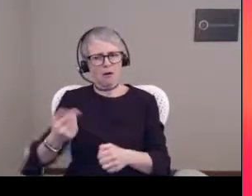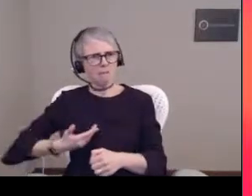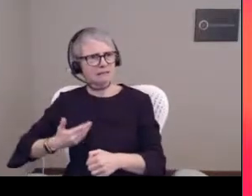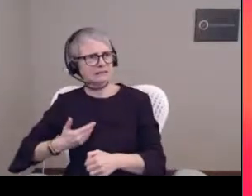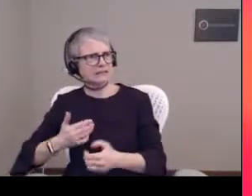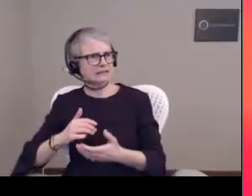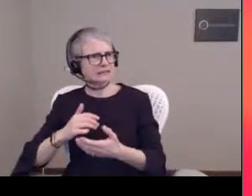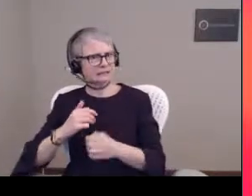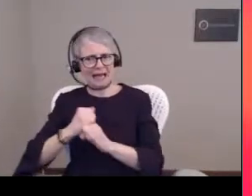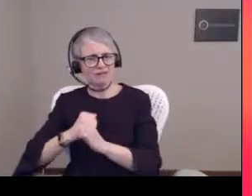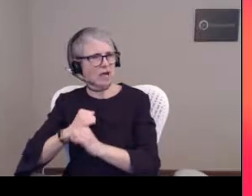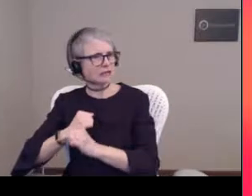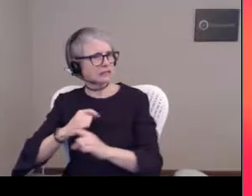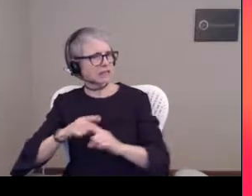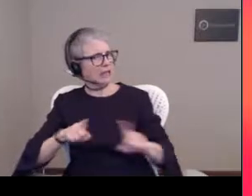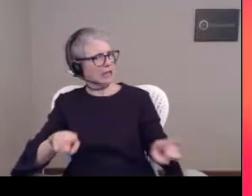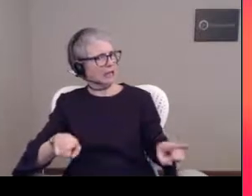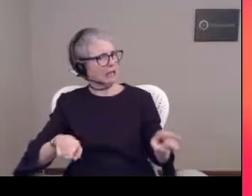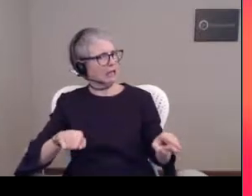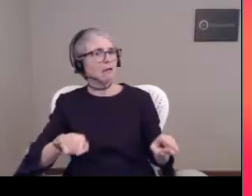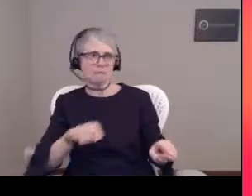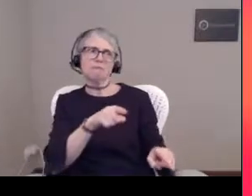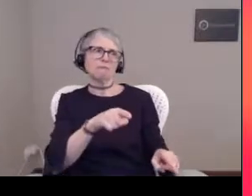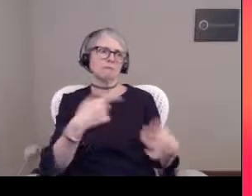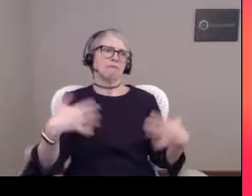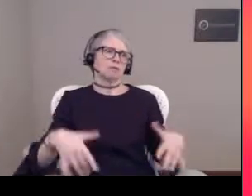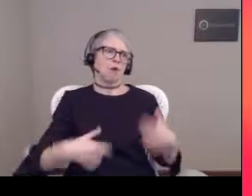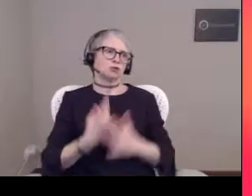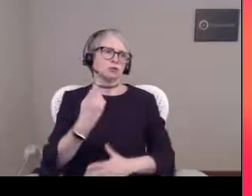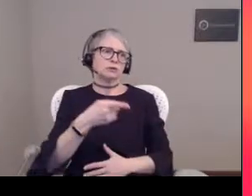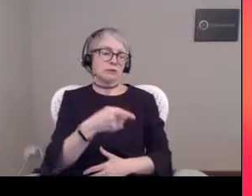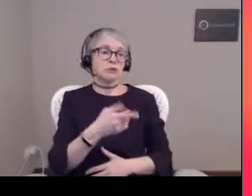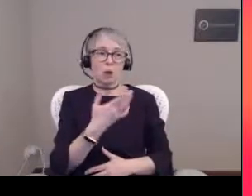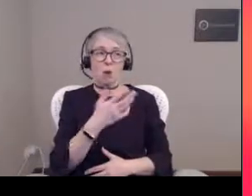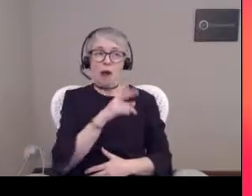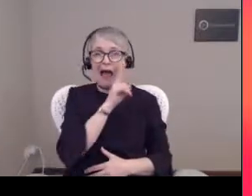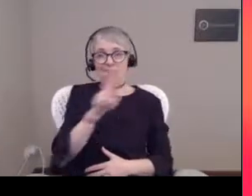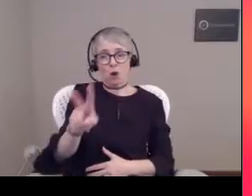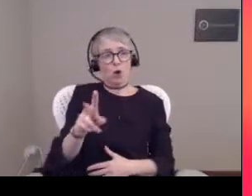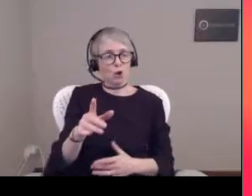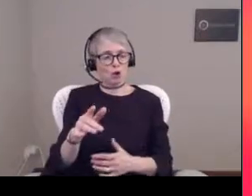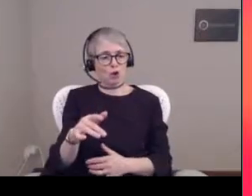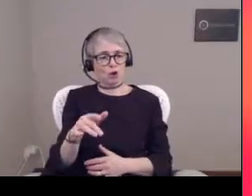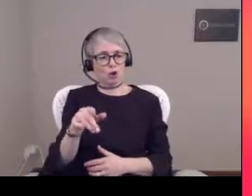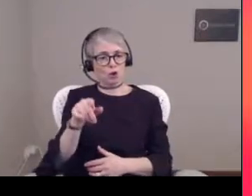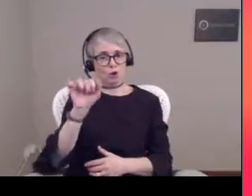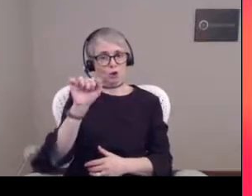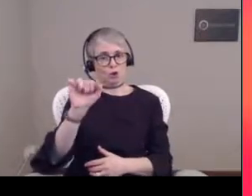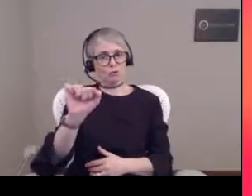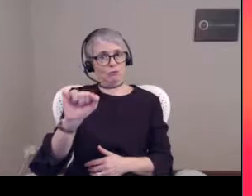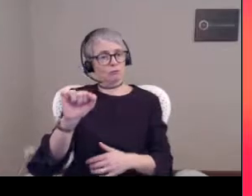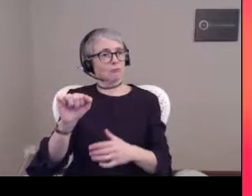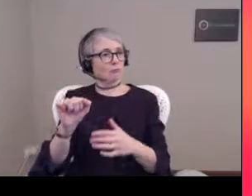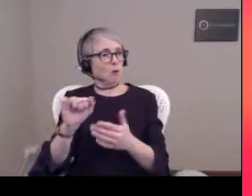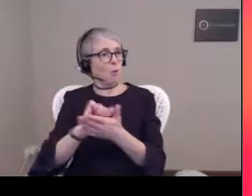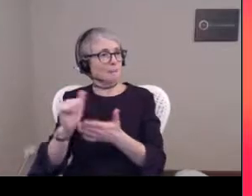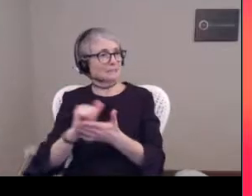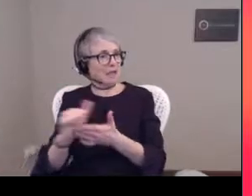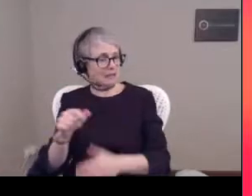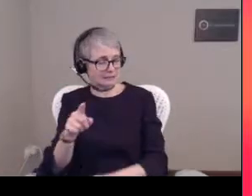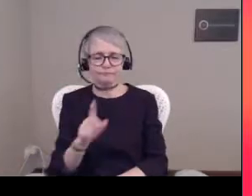the advertising world, it's a fantastic opportunity. So do keep an eye out on the ITV website. There is a stipulation on